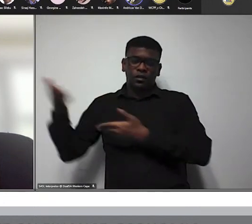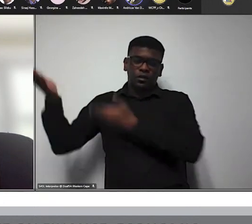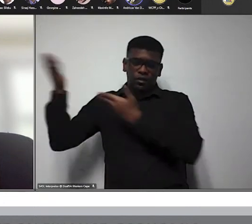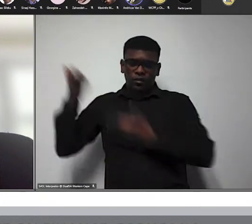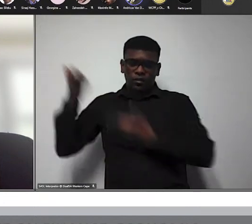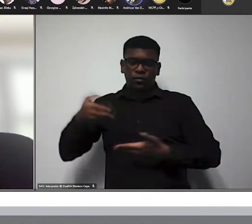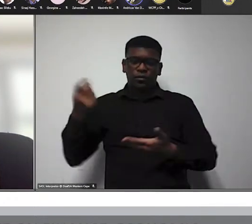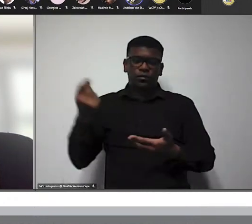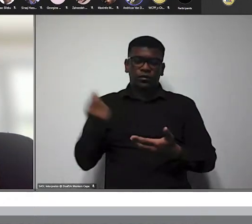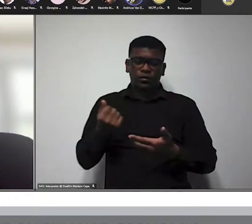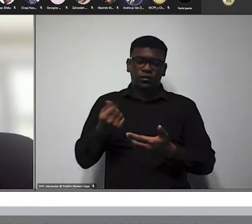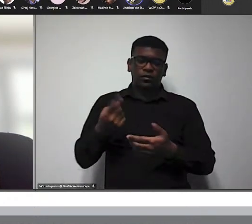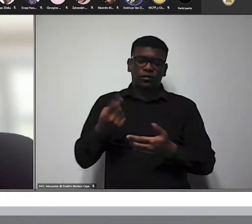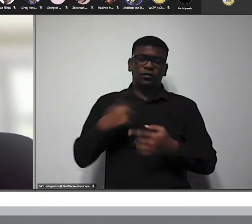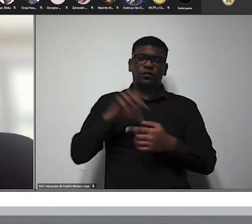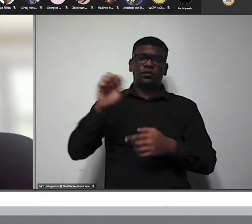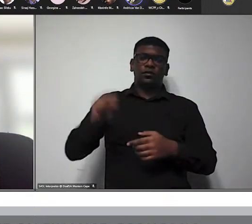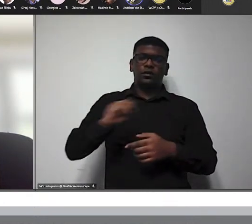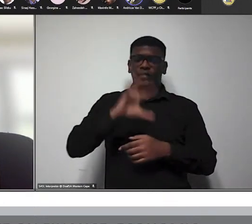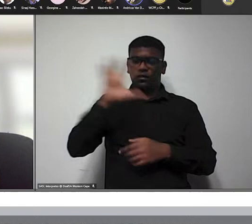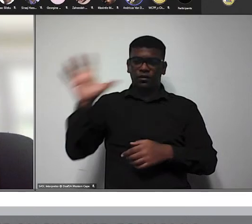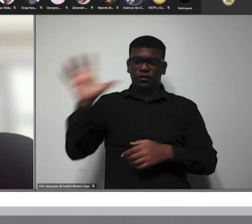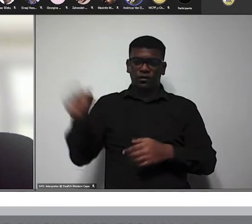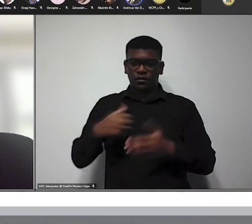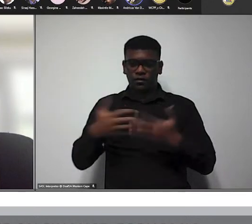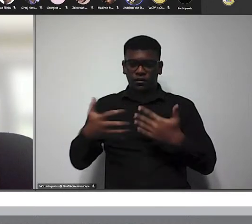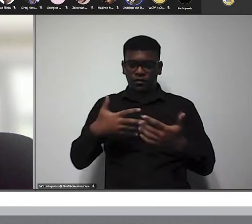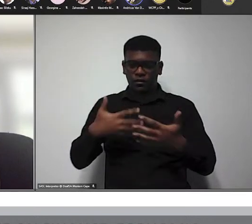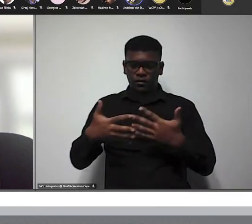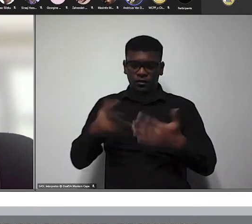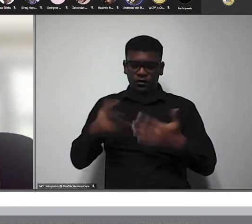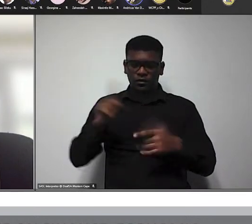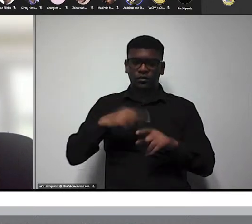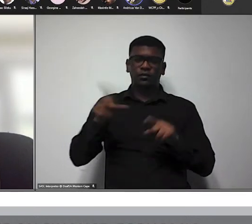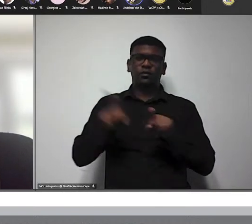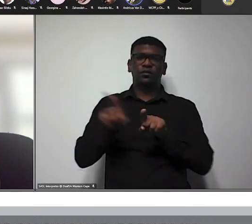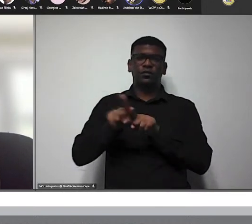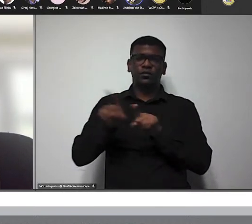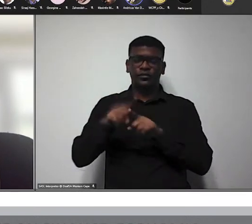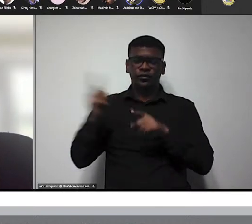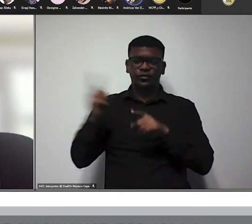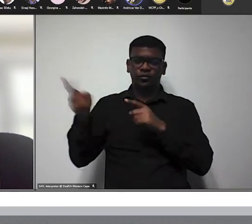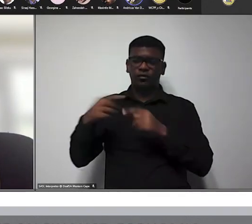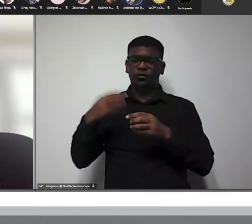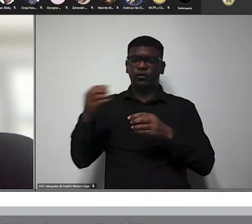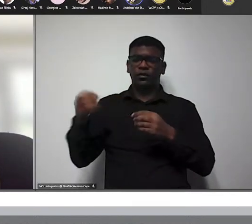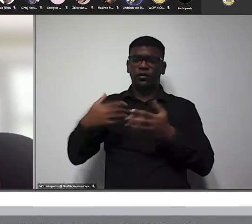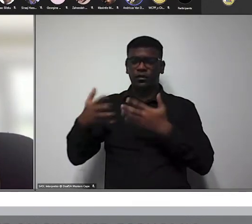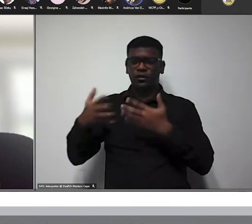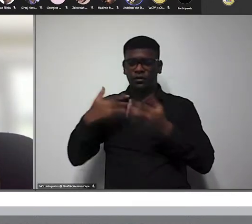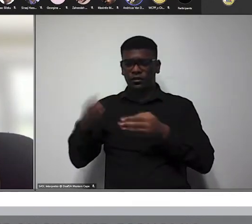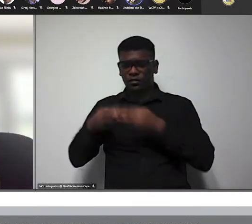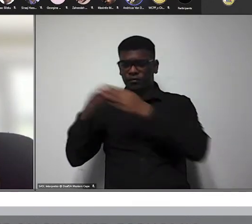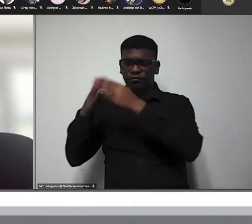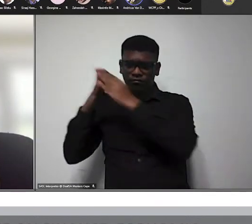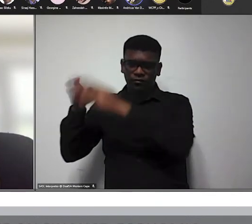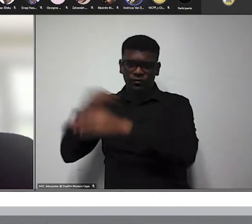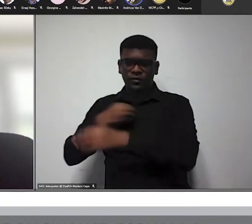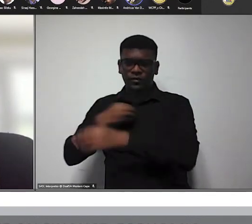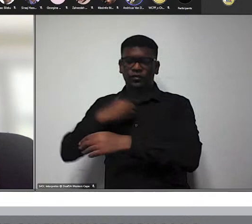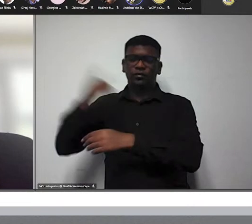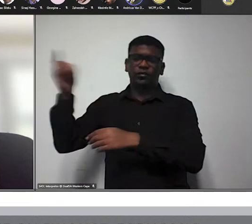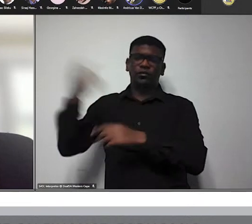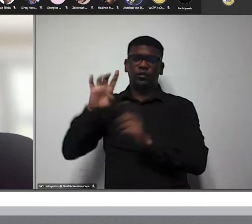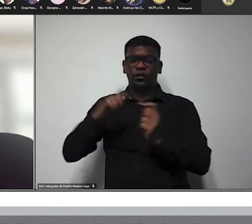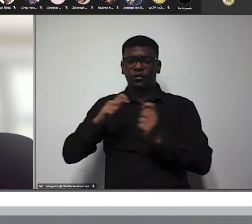secondly, the cost of shipping your products to the USA, and particularly transporting it to